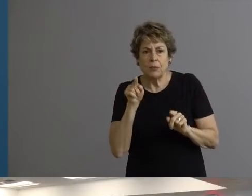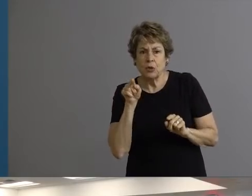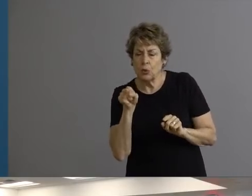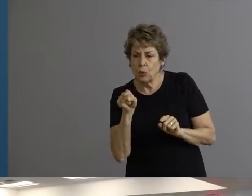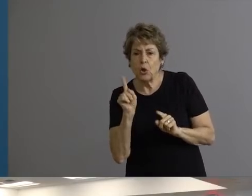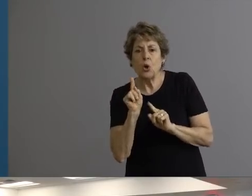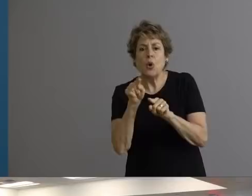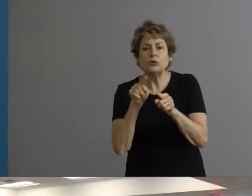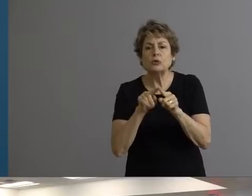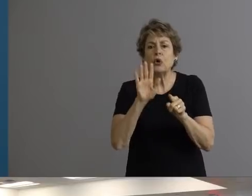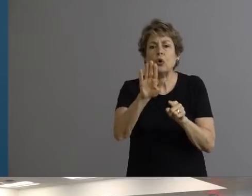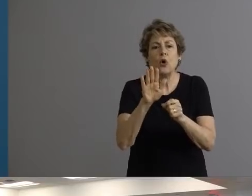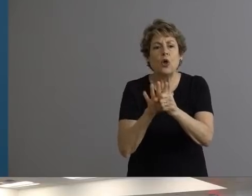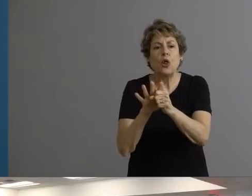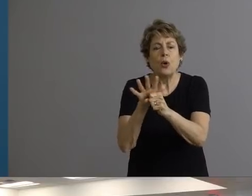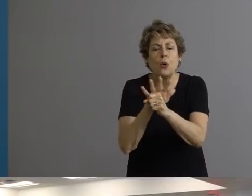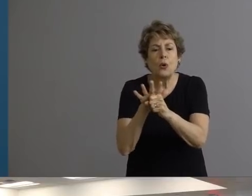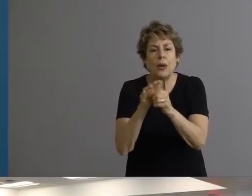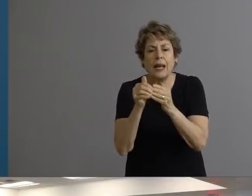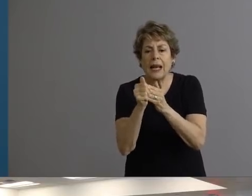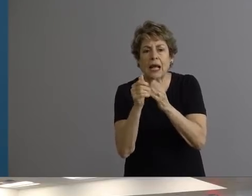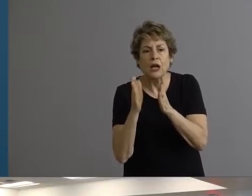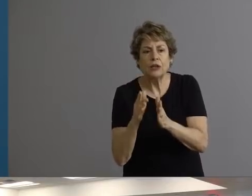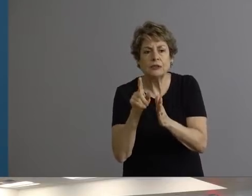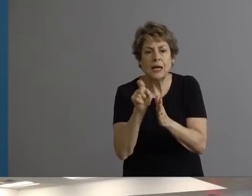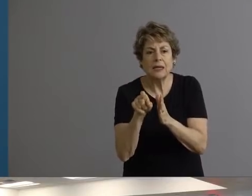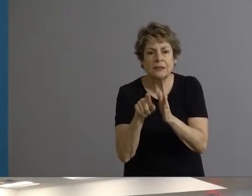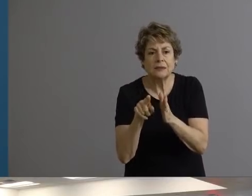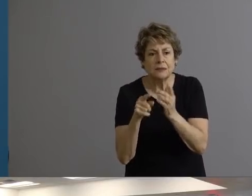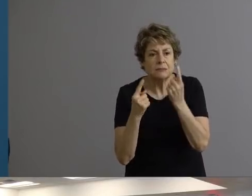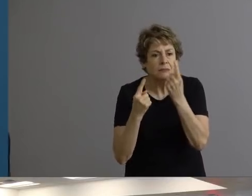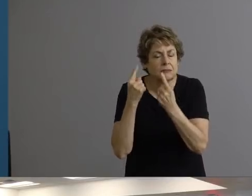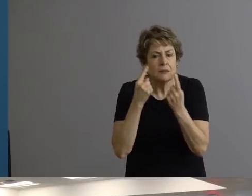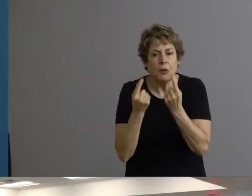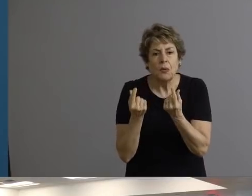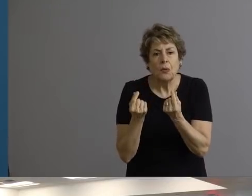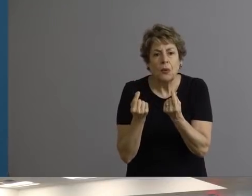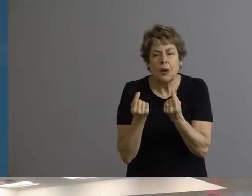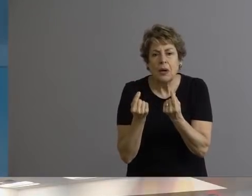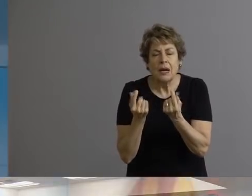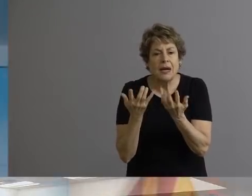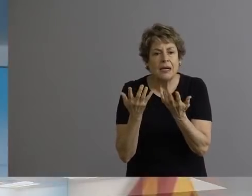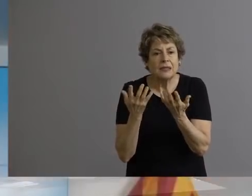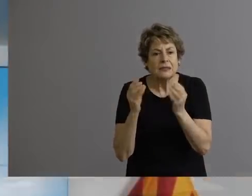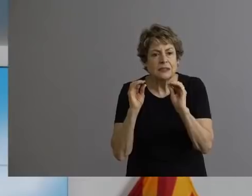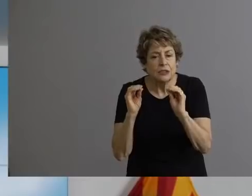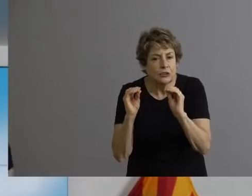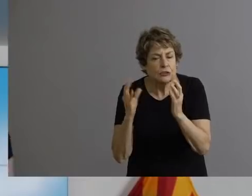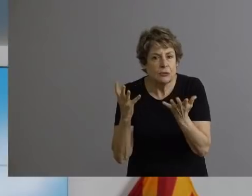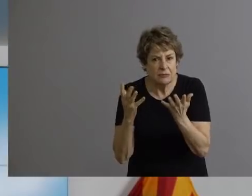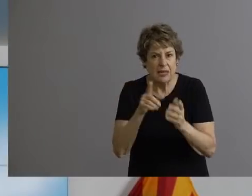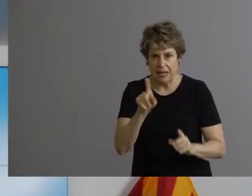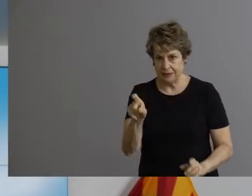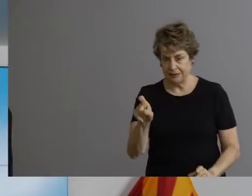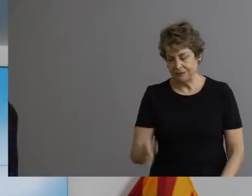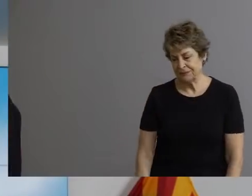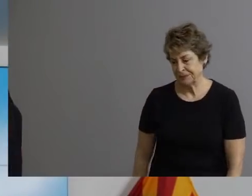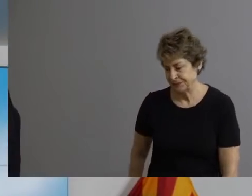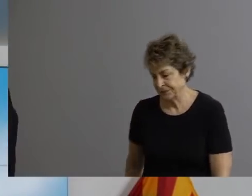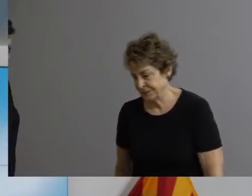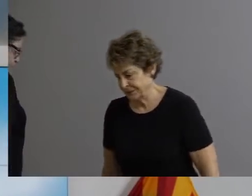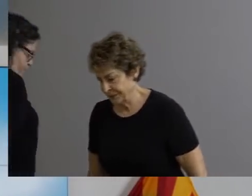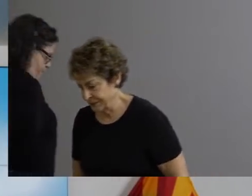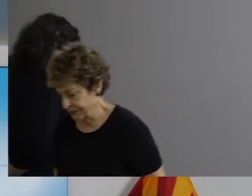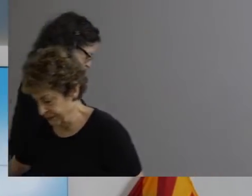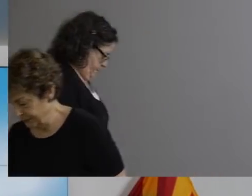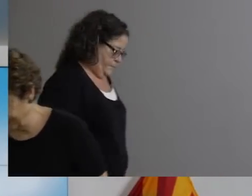educating our children Okay, thank you. safely. We're going to go to Zoom for our next question. Lorraine Rivera from